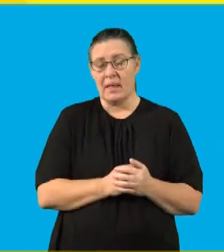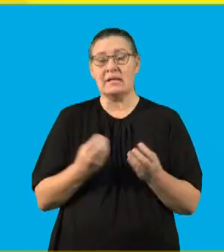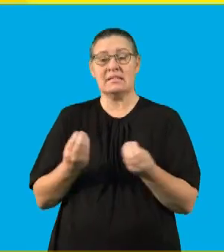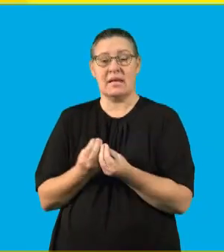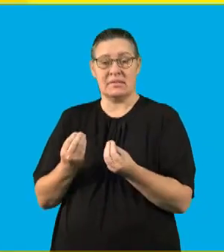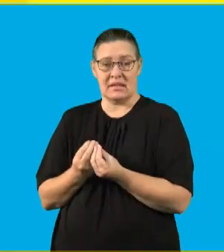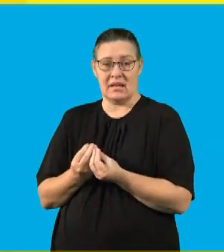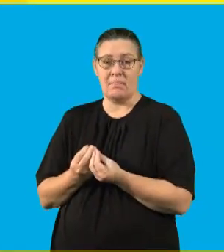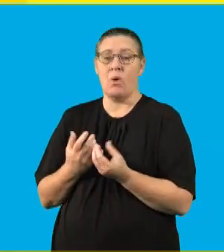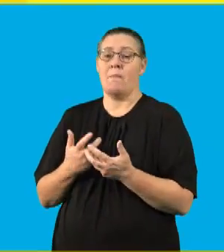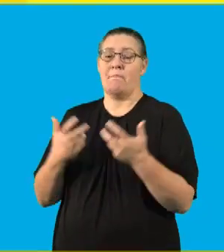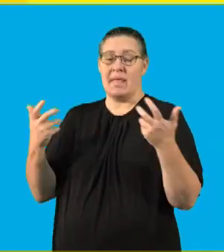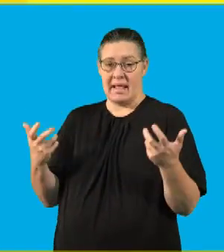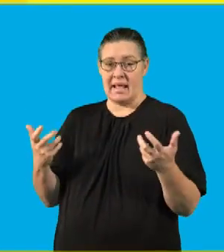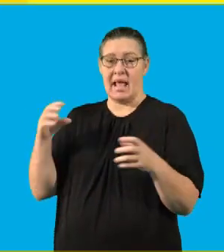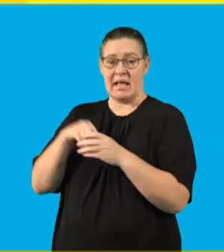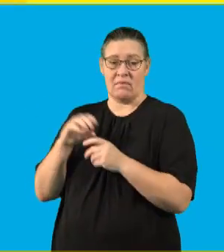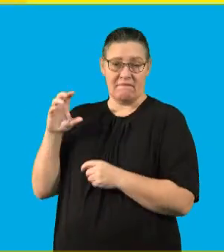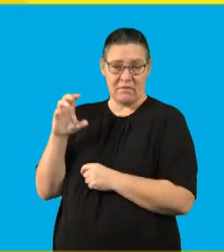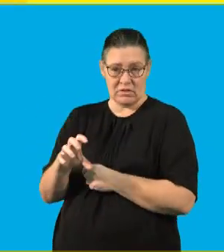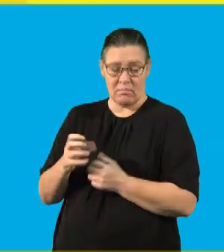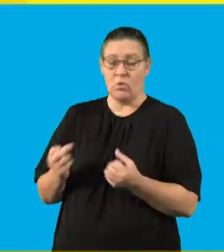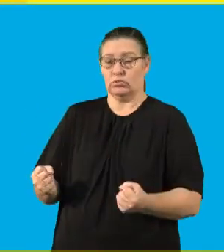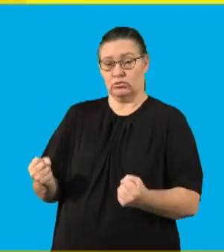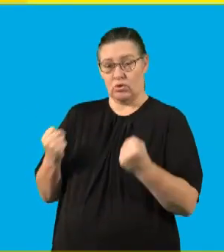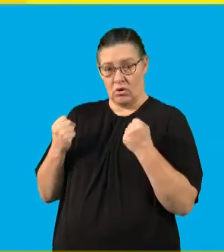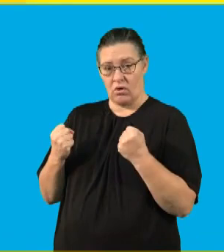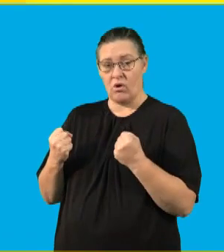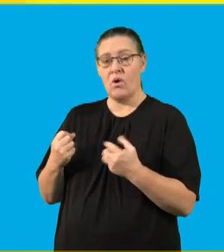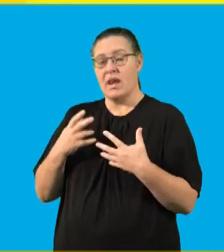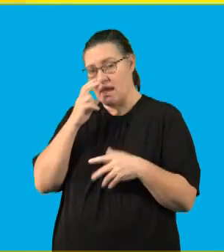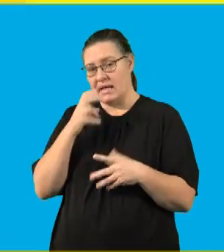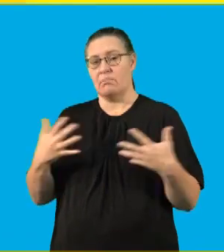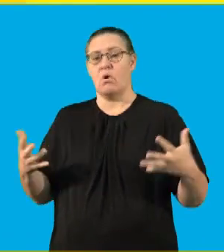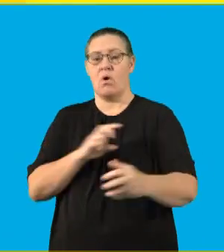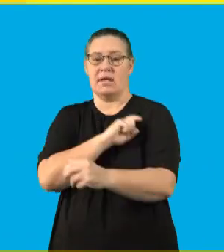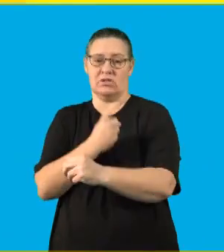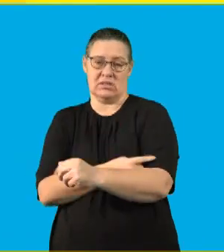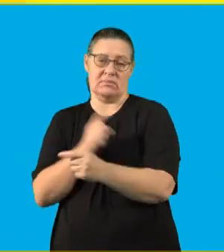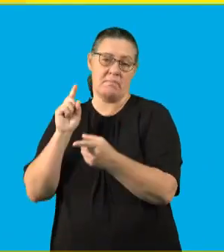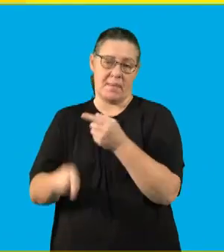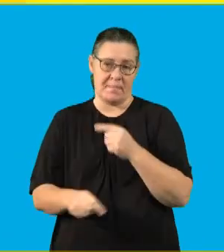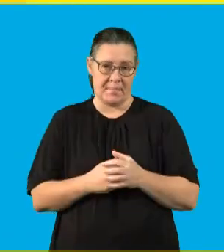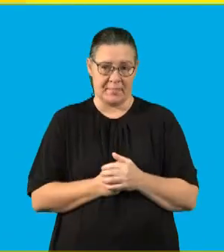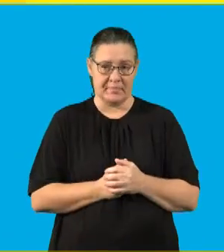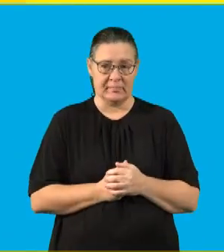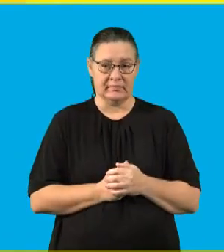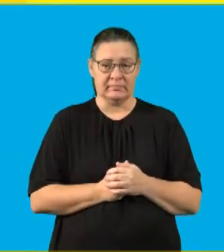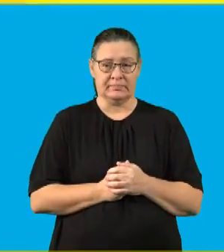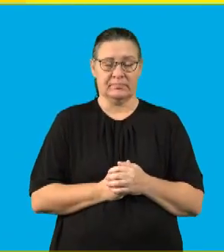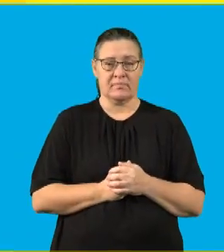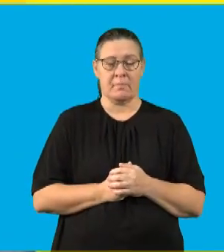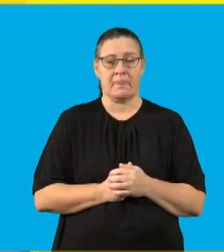the substances with a larger intermolecular force or a stronger intermolecular force, they're going to require more energy for them to be